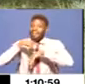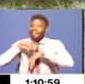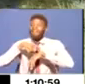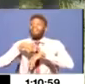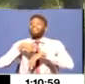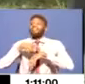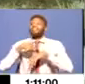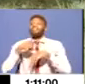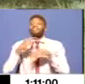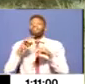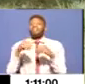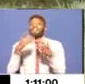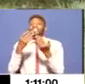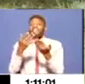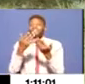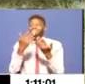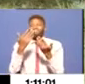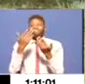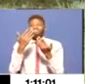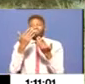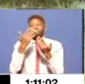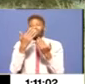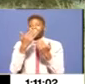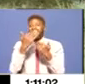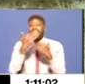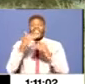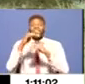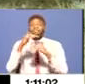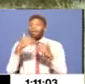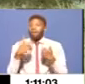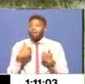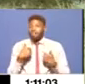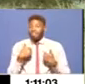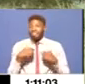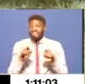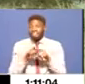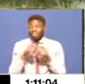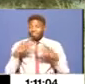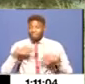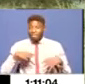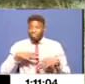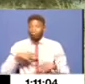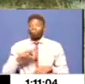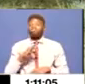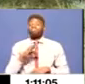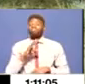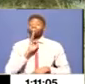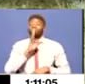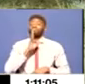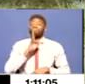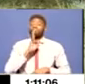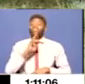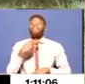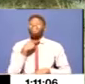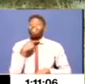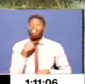time limit, and stammerers somehow they are